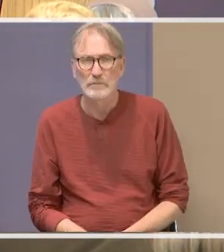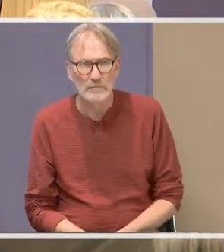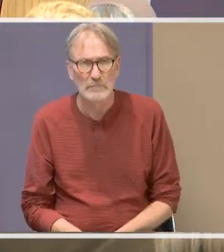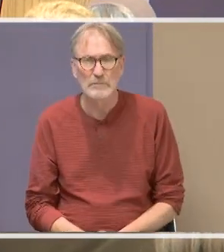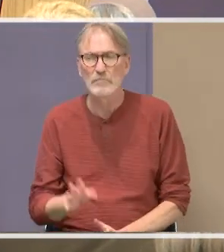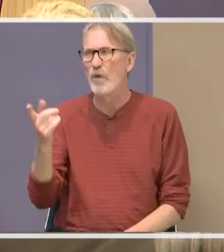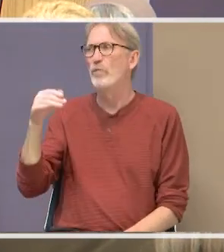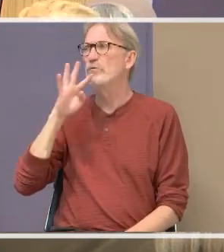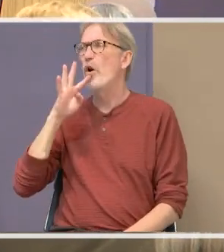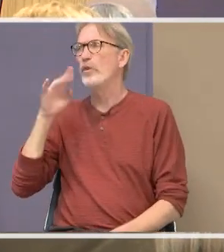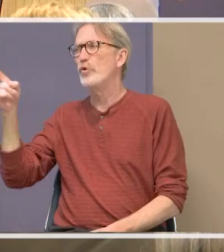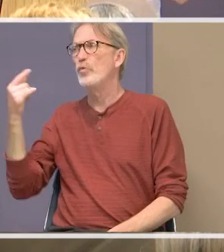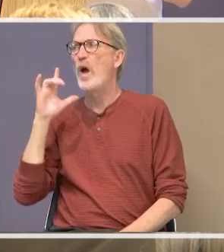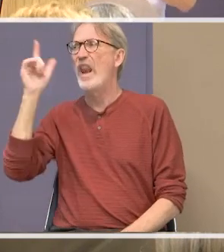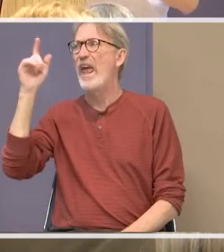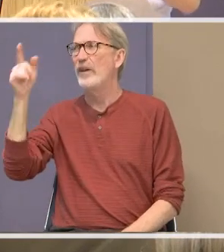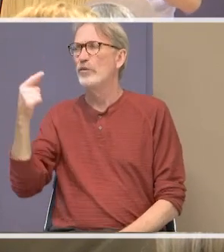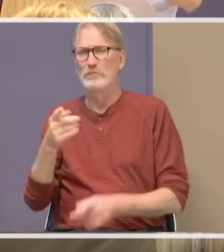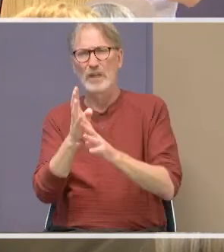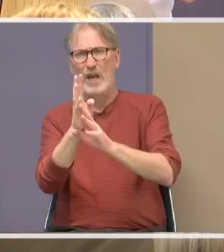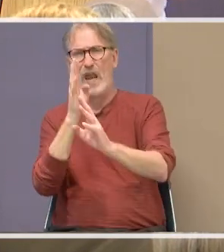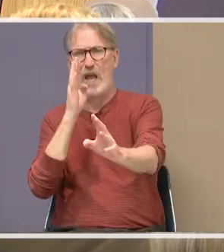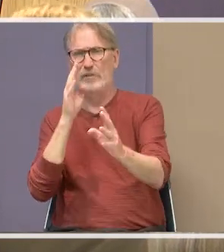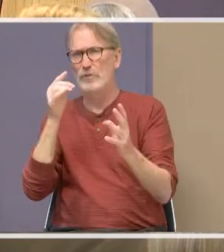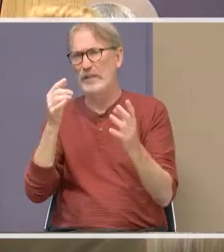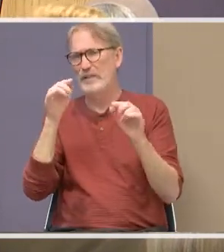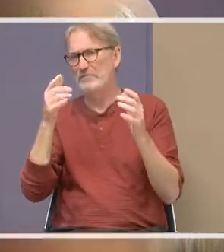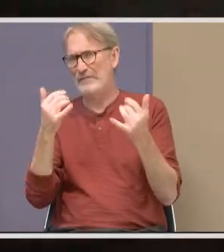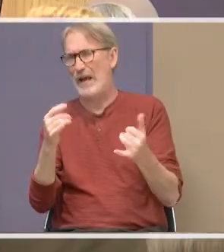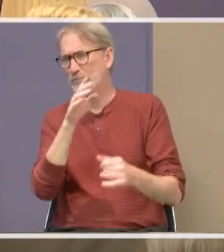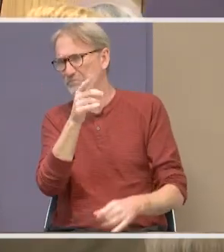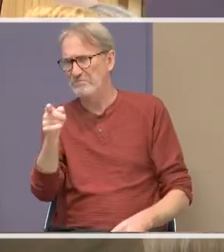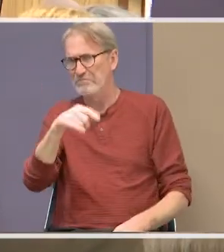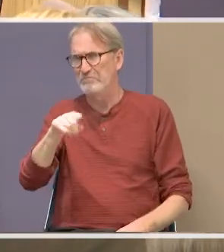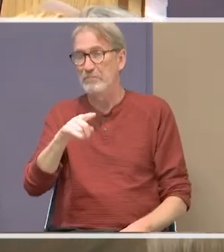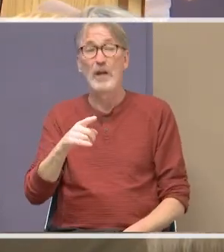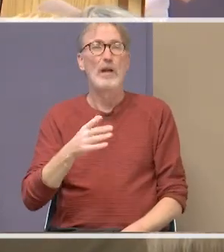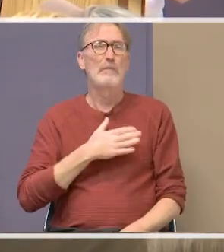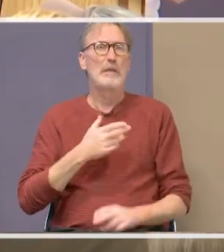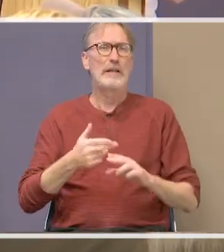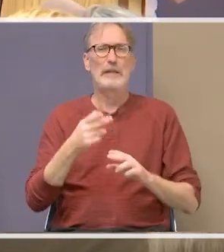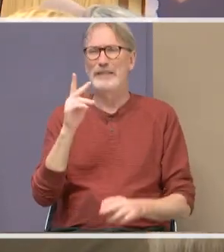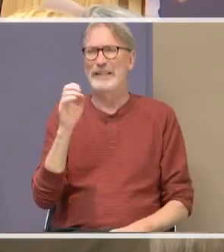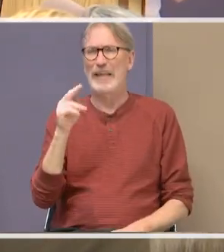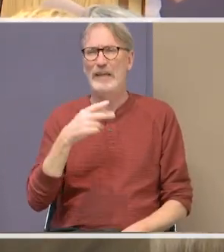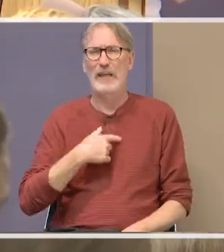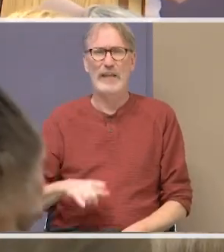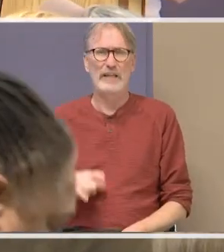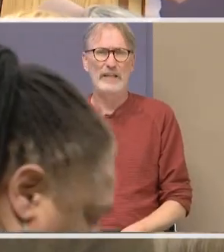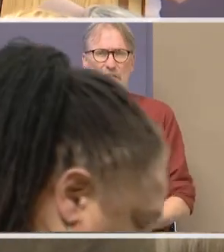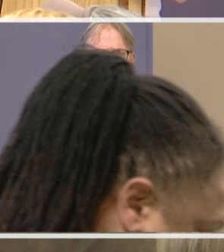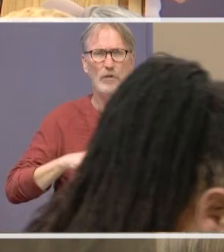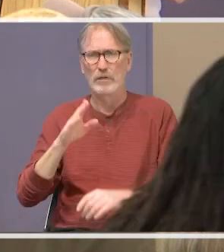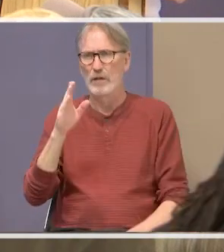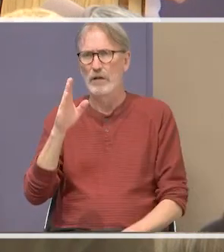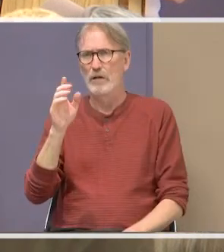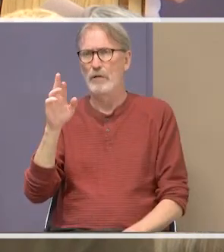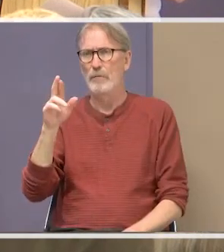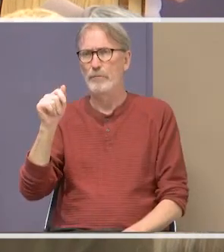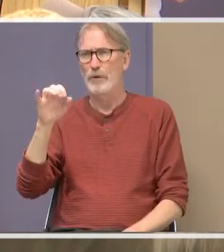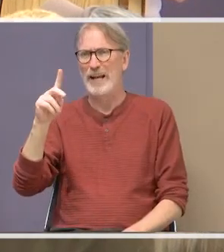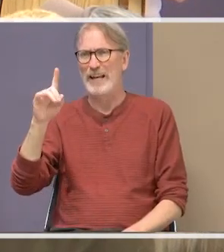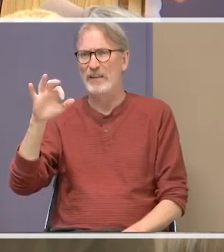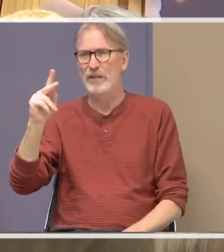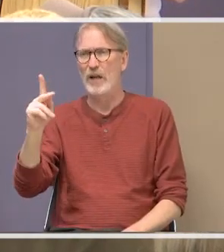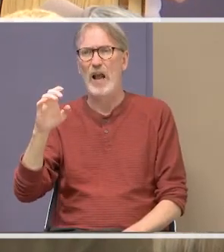Let's talk afterwards. I'll get you. My name's Ken Doiner. I live on Briarcliff. I wanted to first say